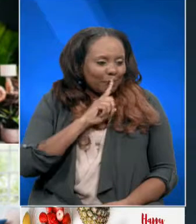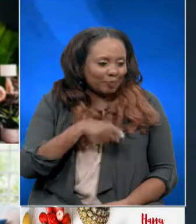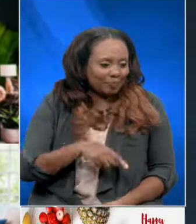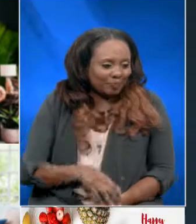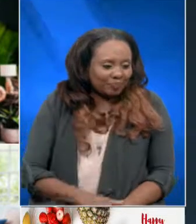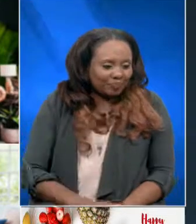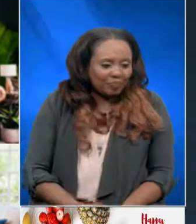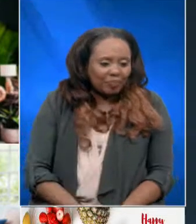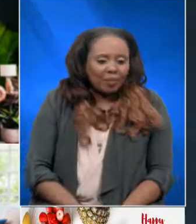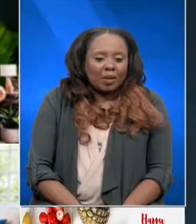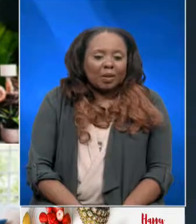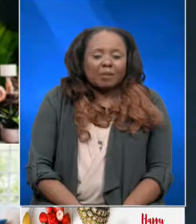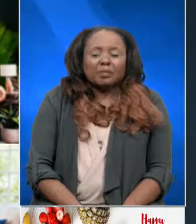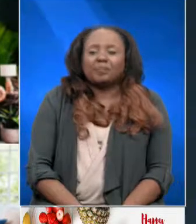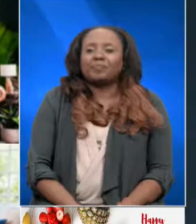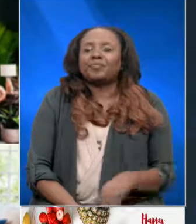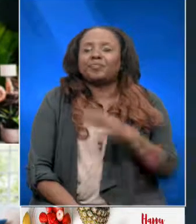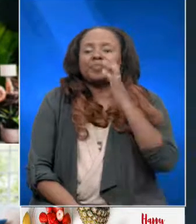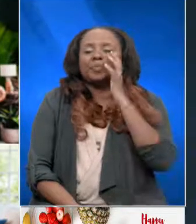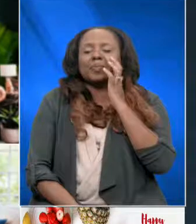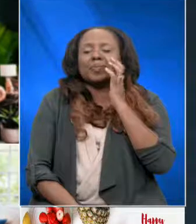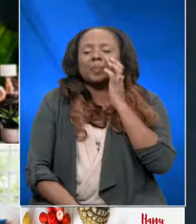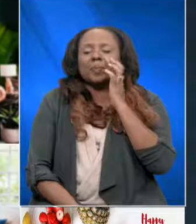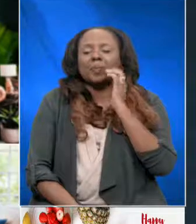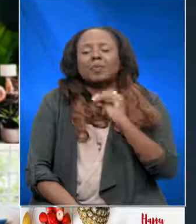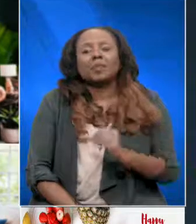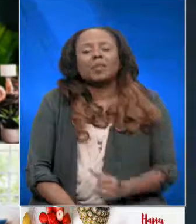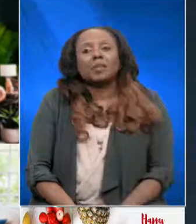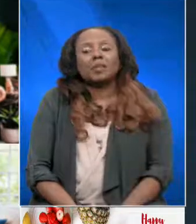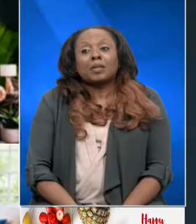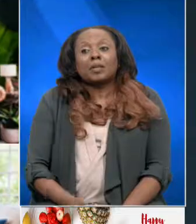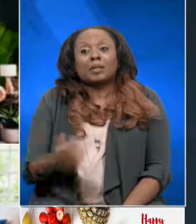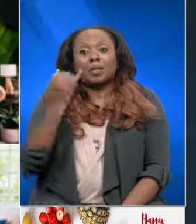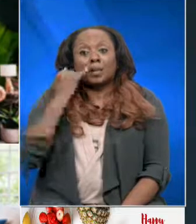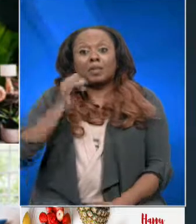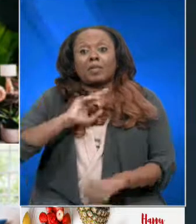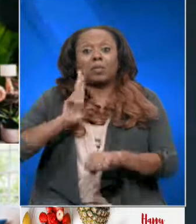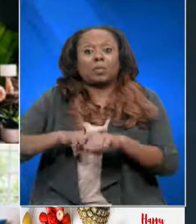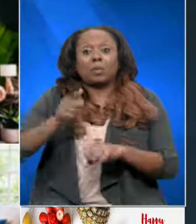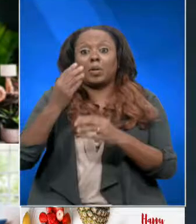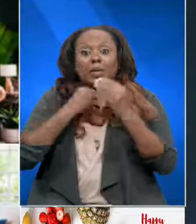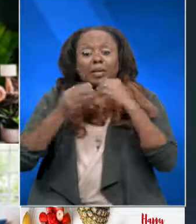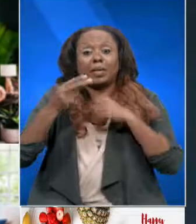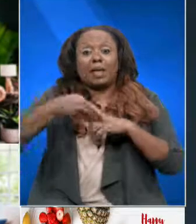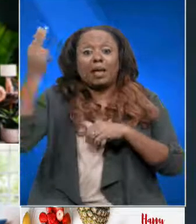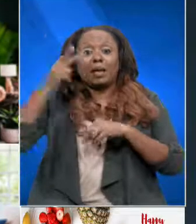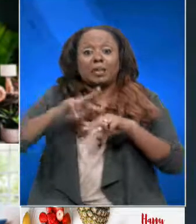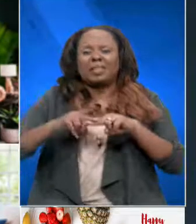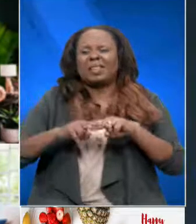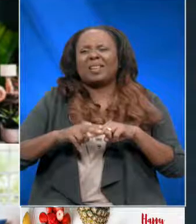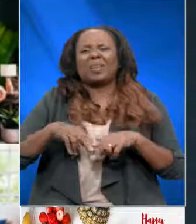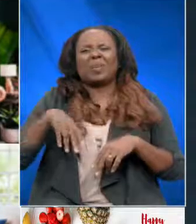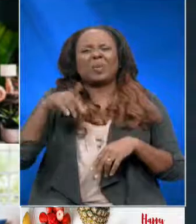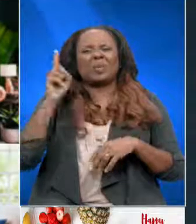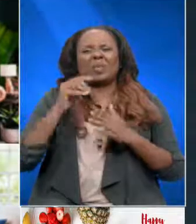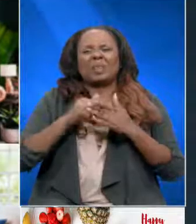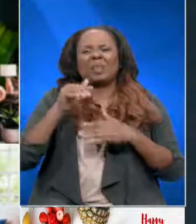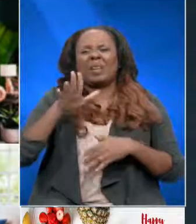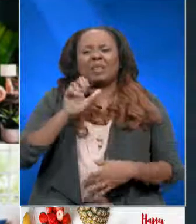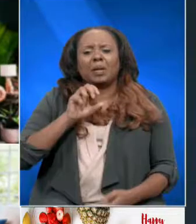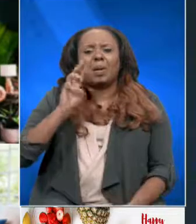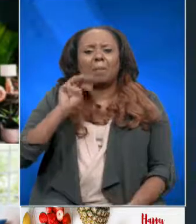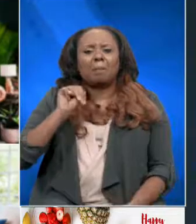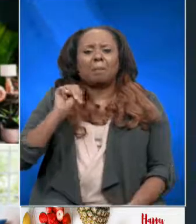So if you just normally have these high salt things in your diet, you're gonna pass 1,500 milligrams a long